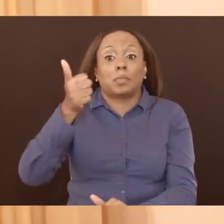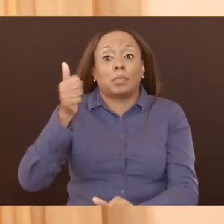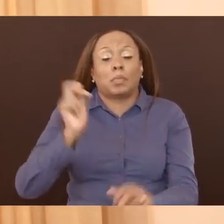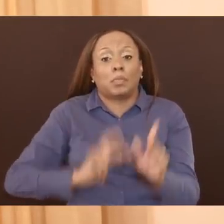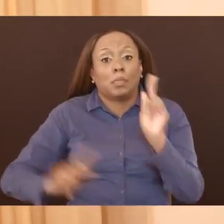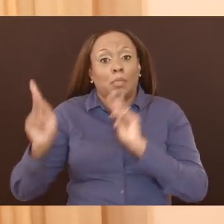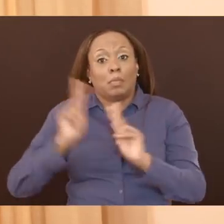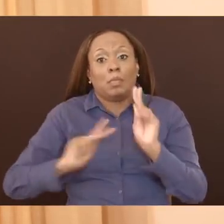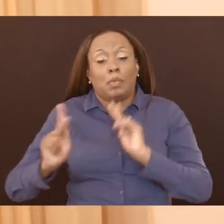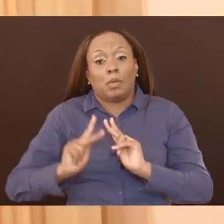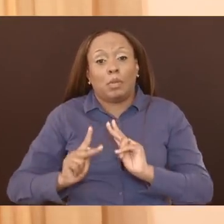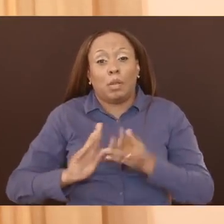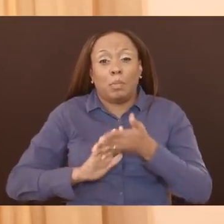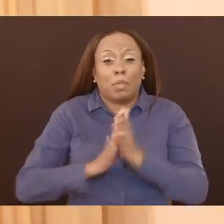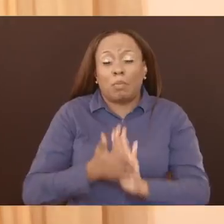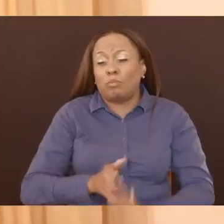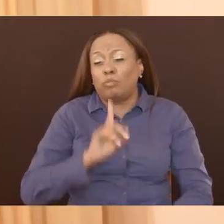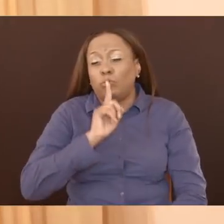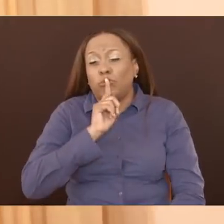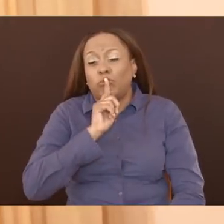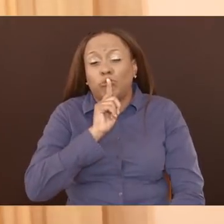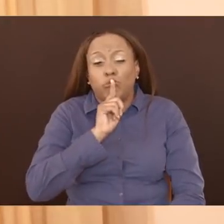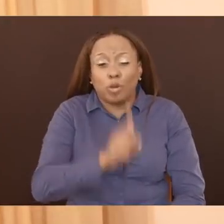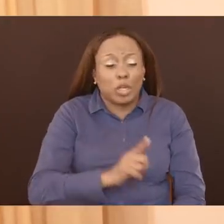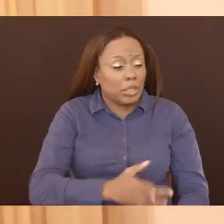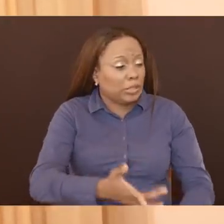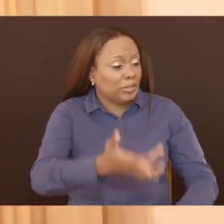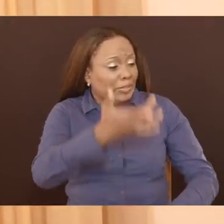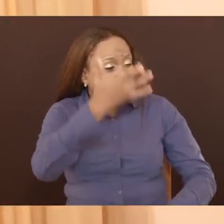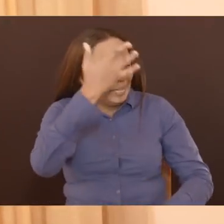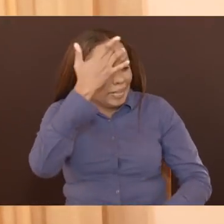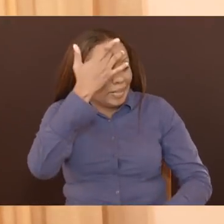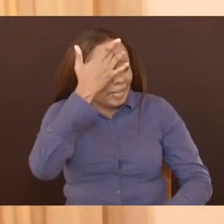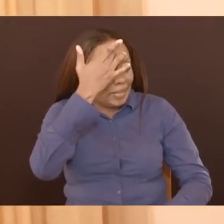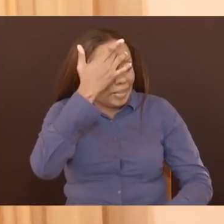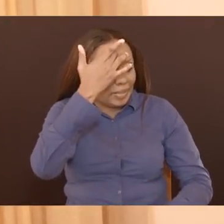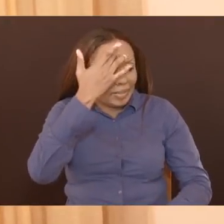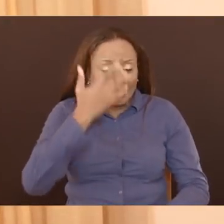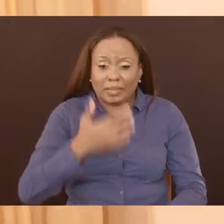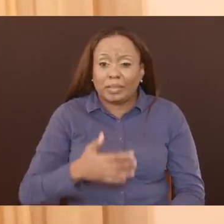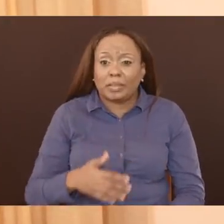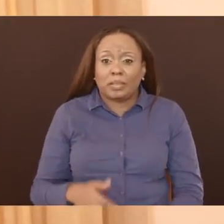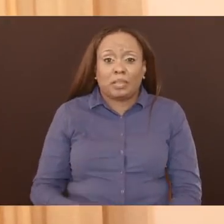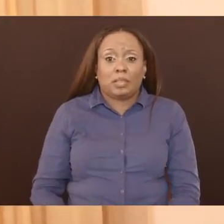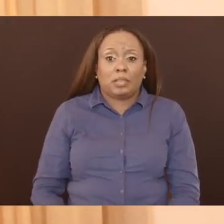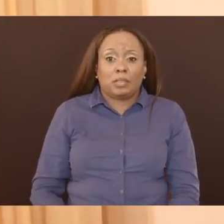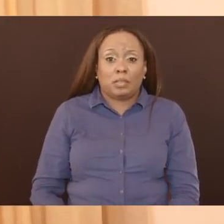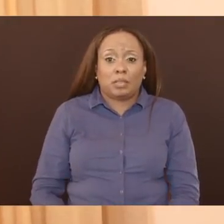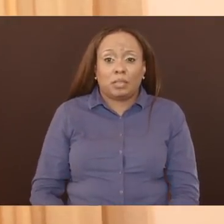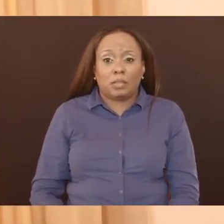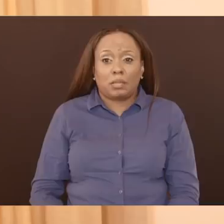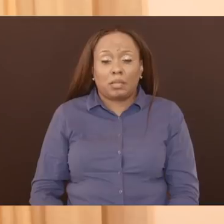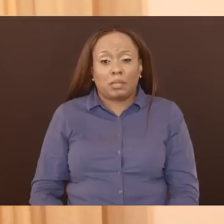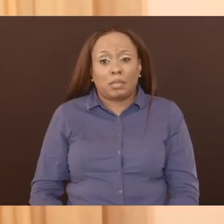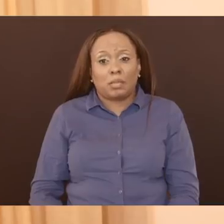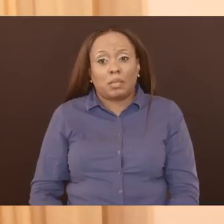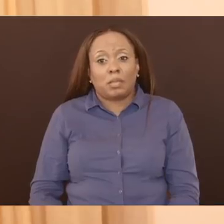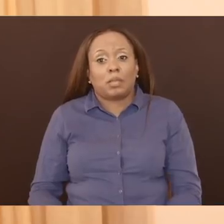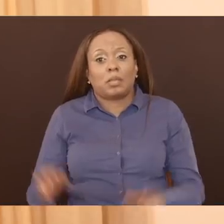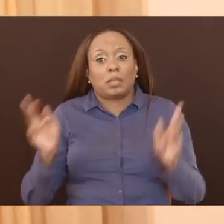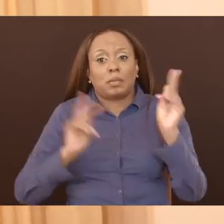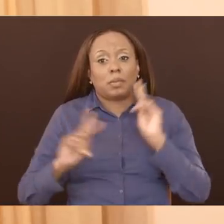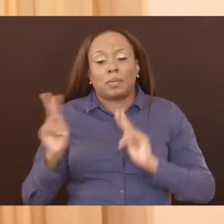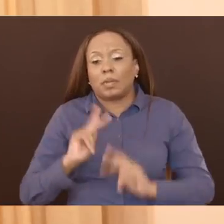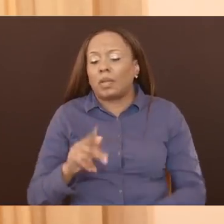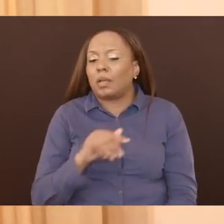to serious hospitalization, by far, over 95%, are persons who are